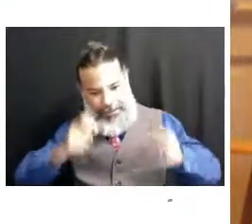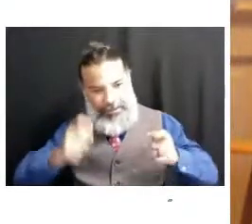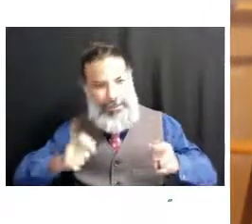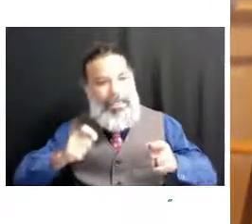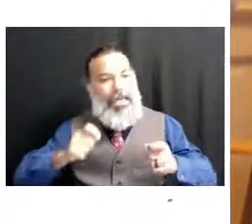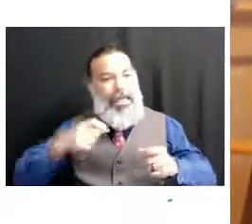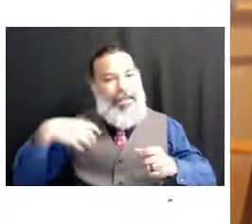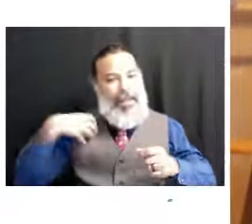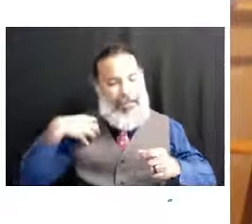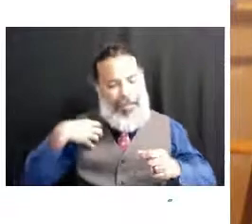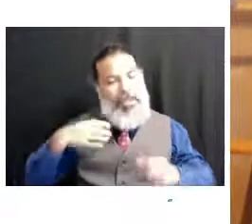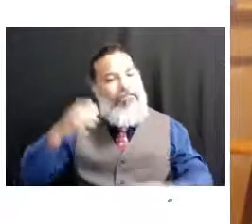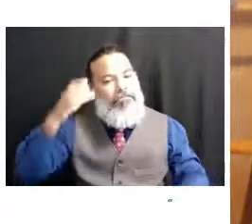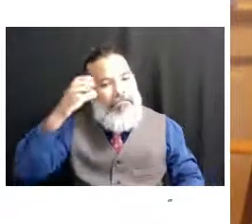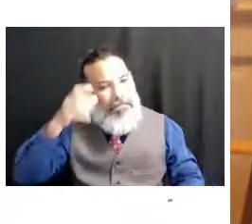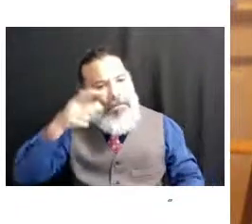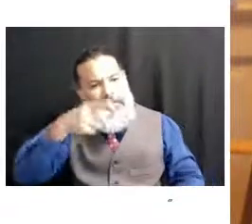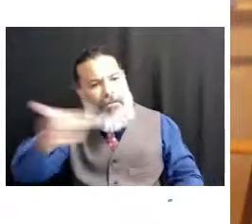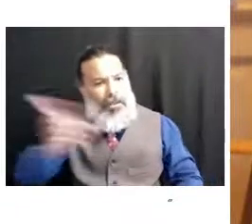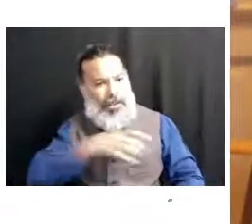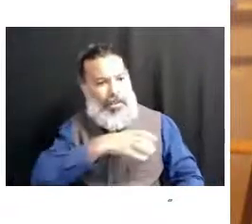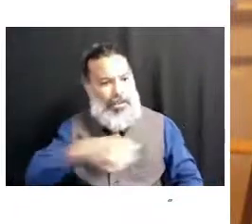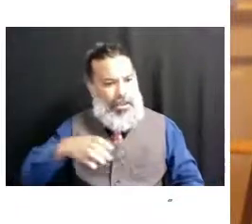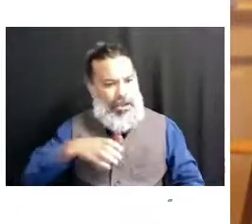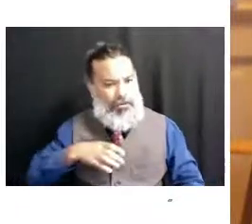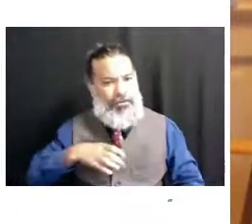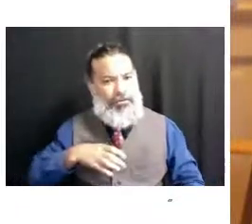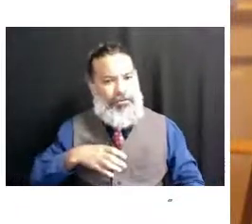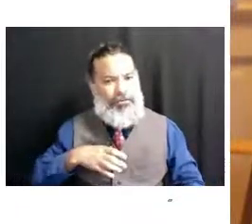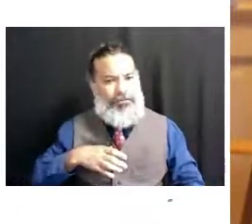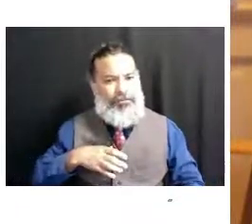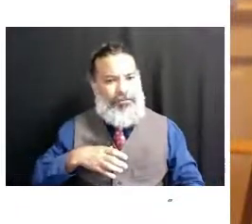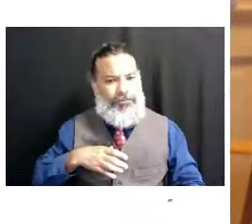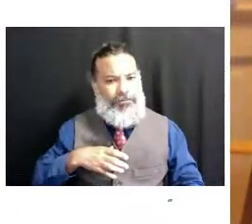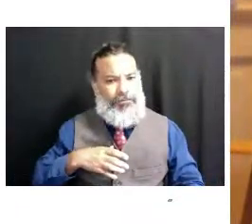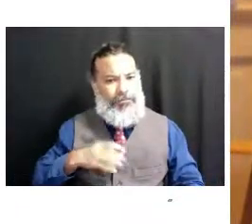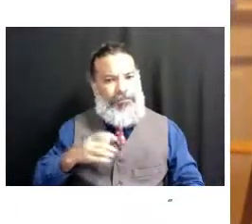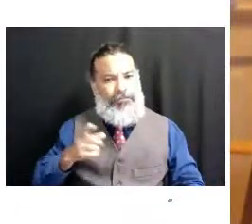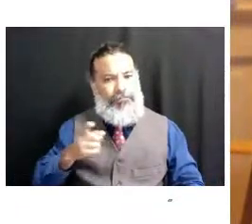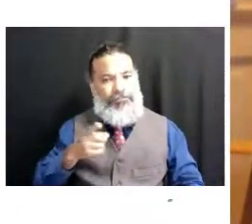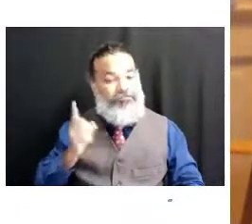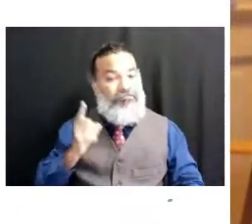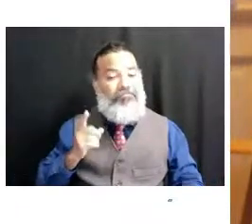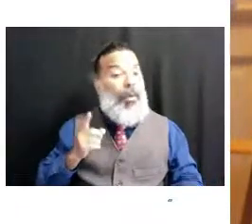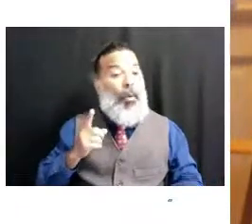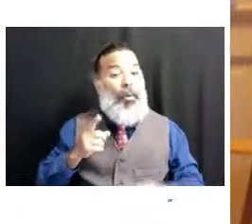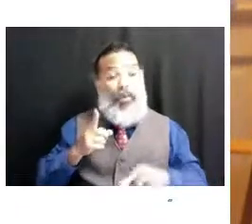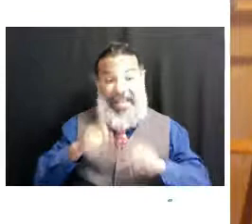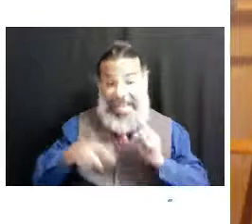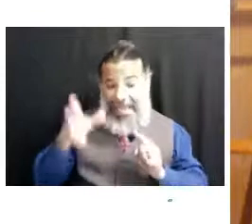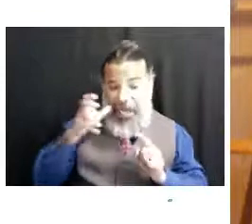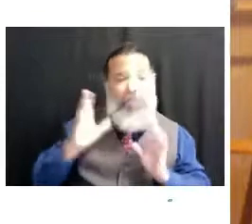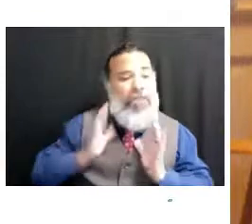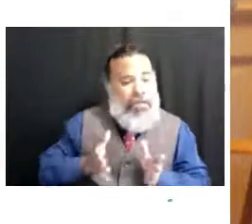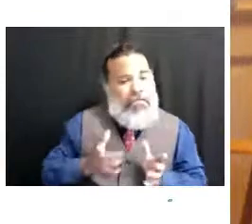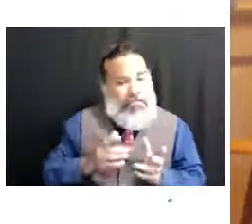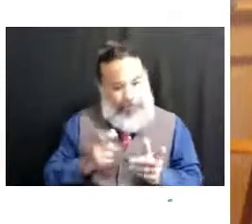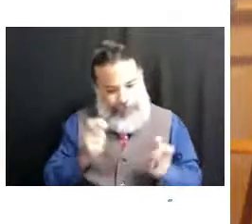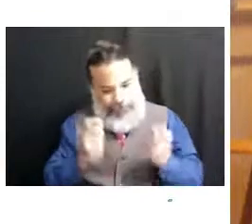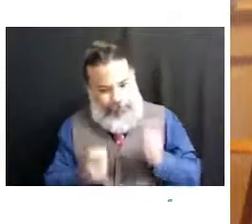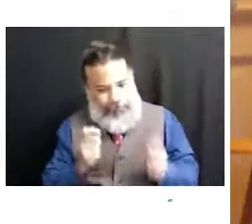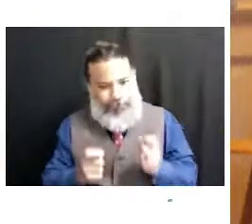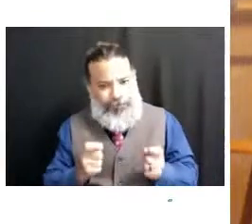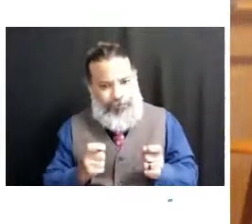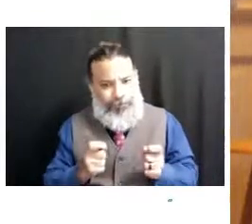He had listened to these congressmen who said that they couldn't hear. He changes